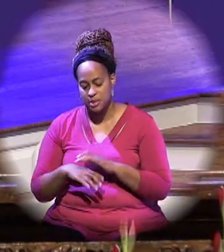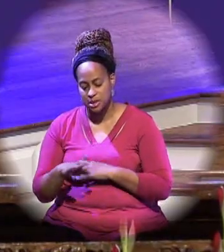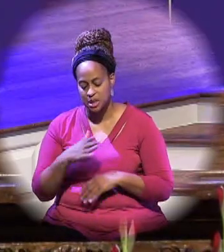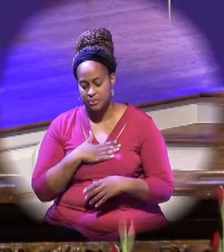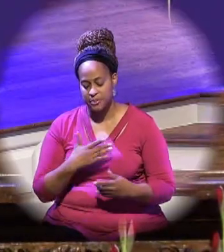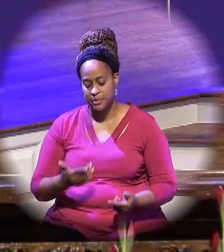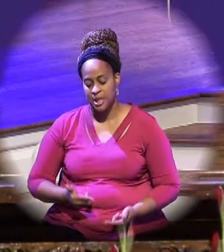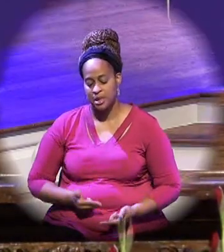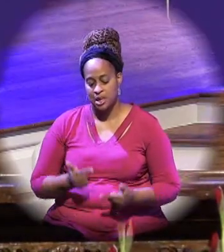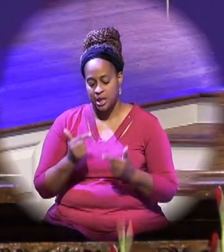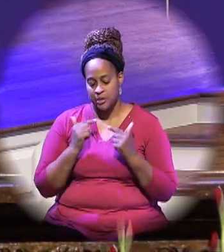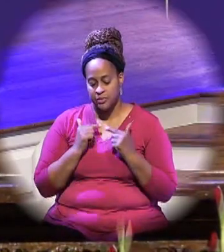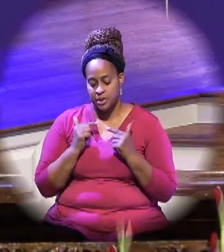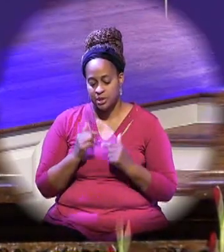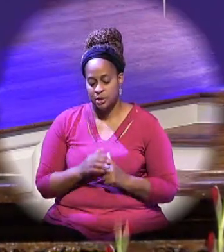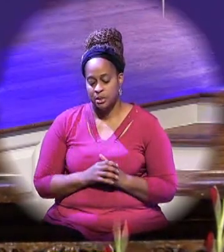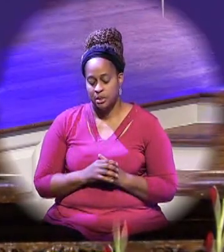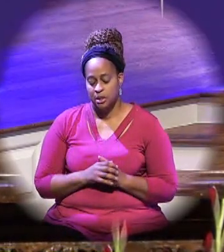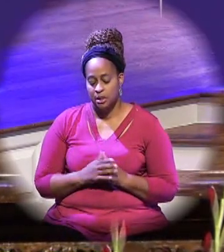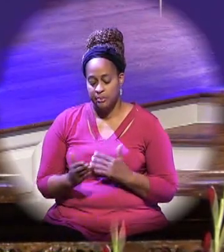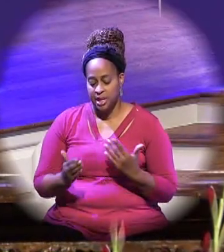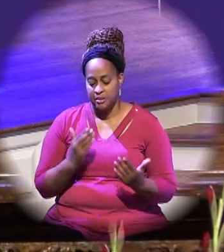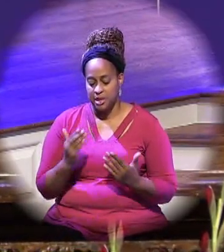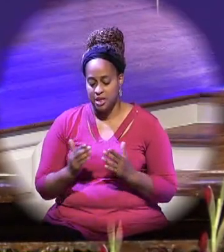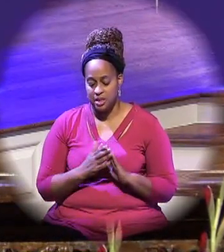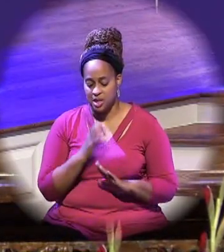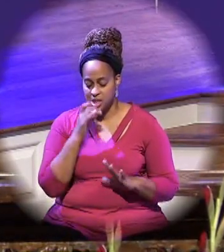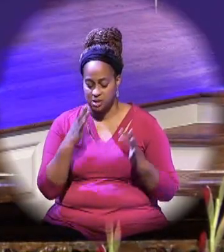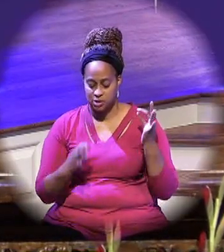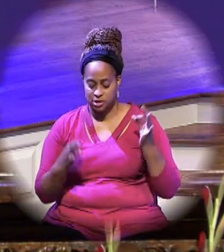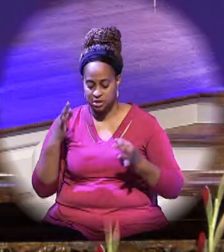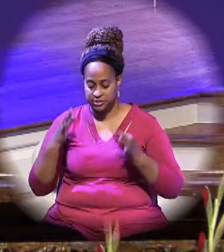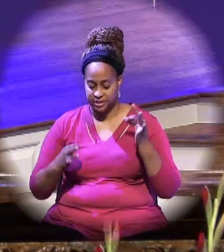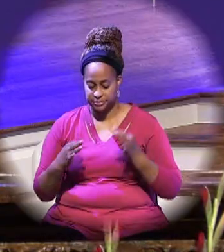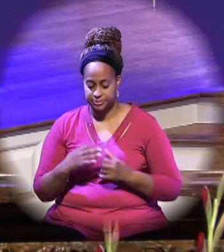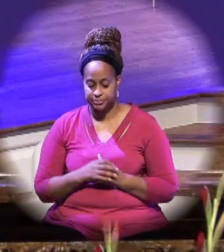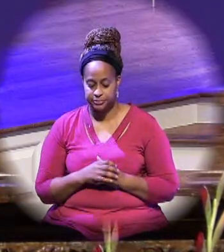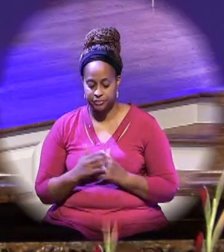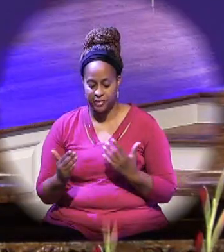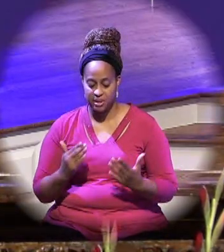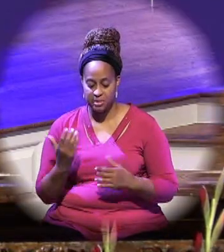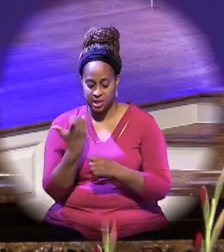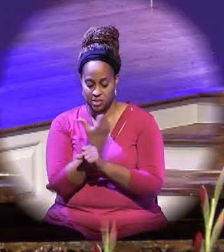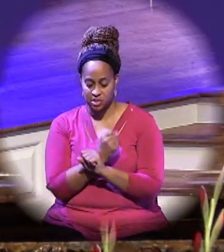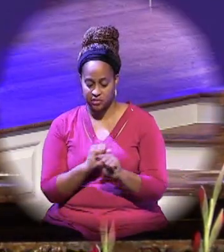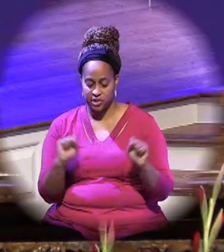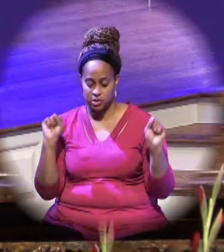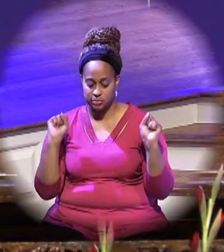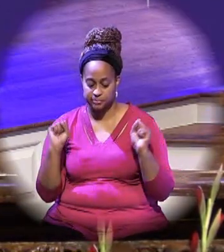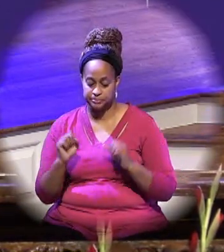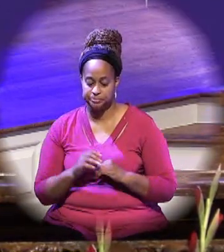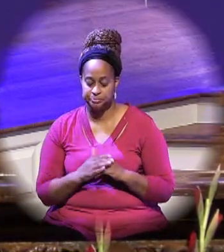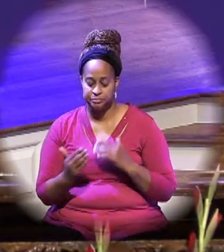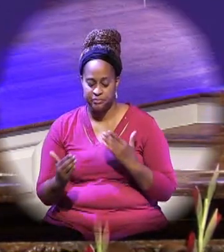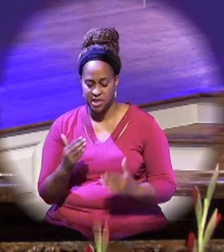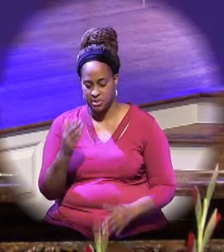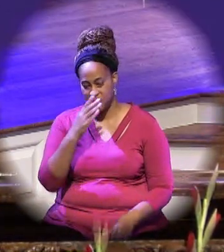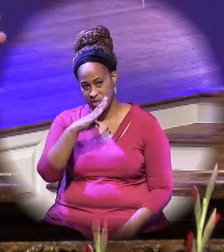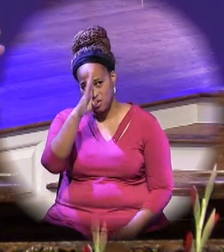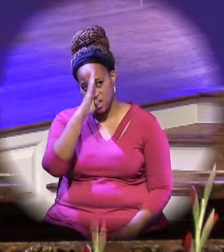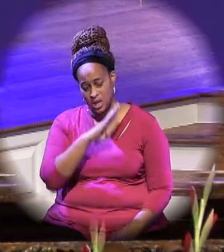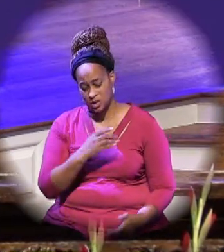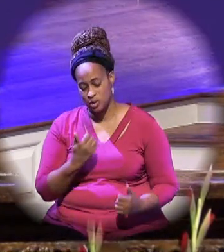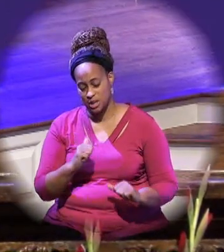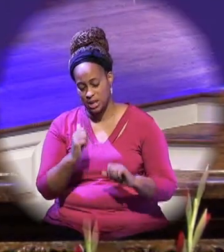life. Maybe they aren't judgment. Maybe they're salvation. Maybe they're God trying to get